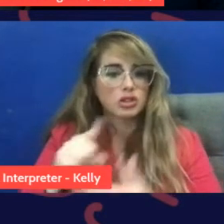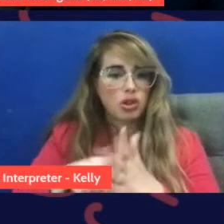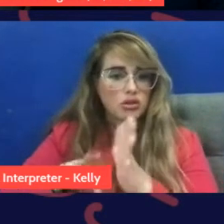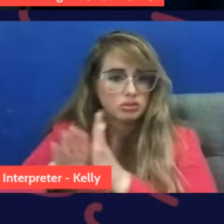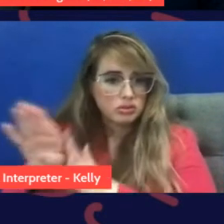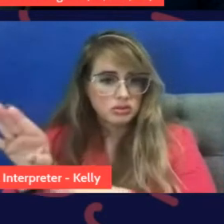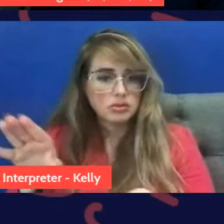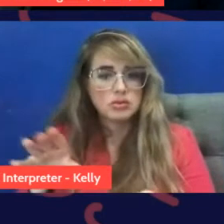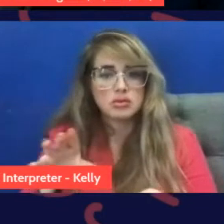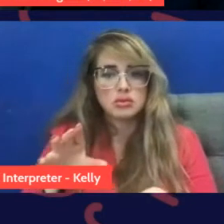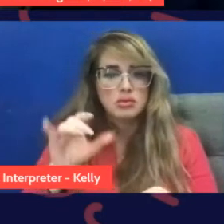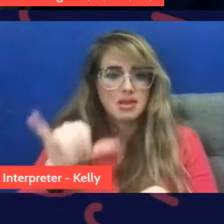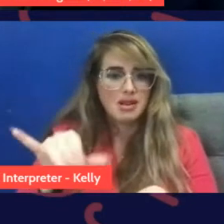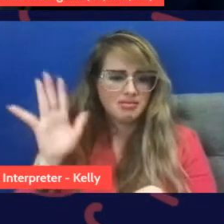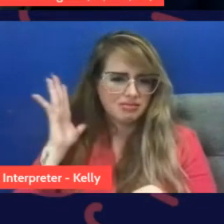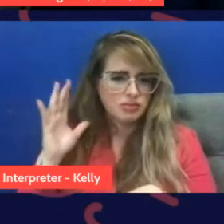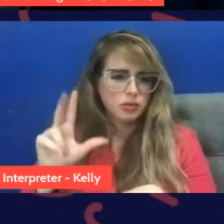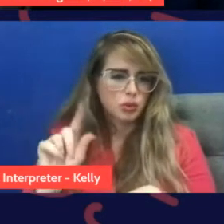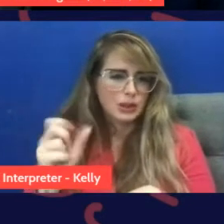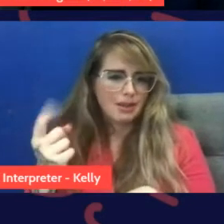as a company in 2011,